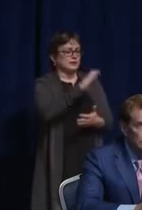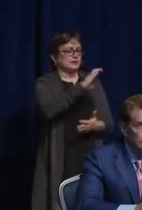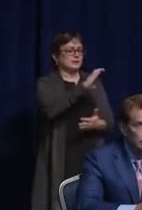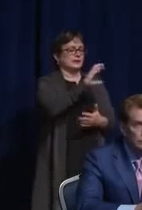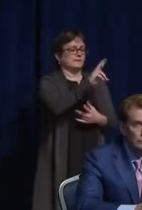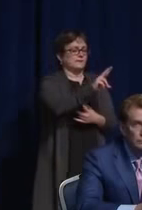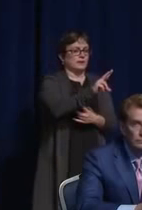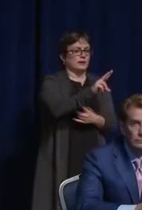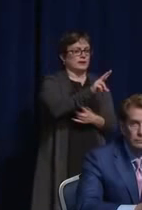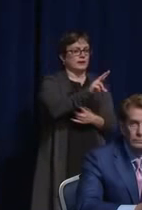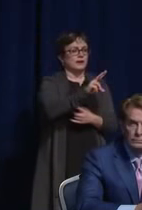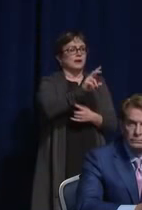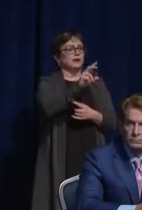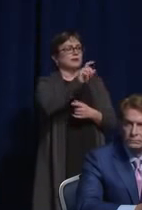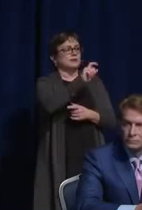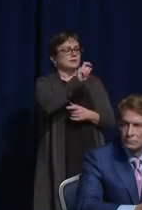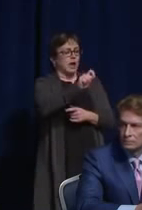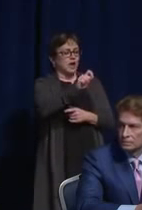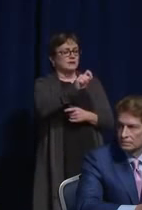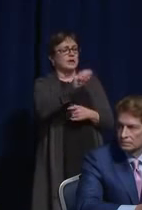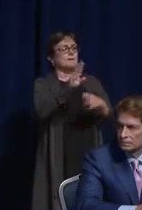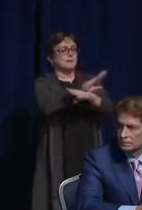cv.business.nj.gov.